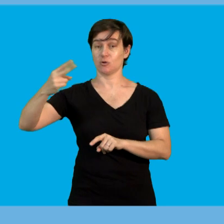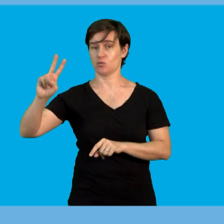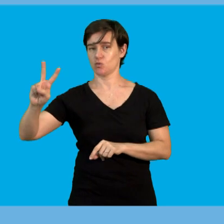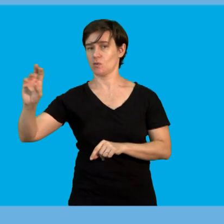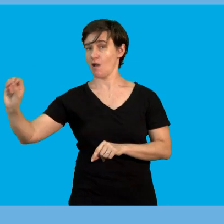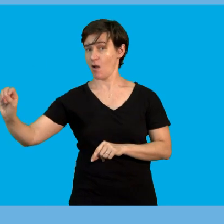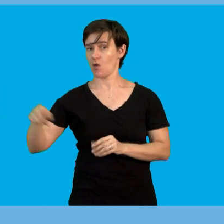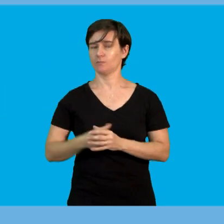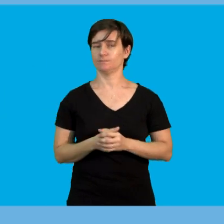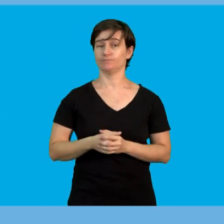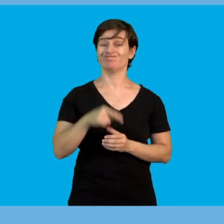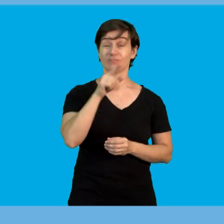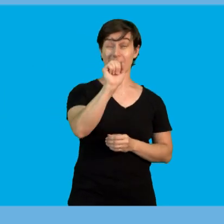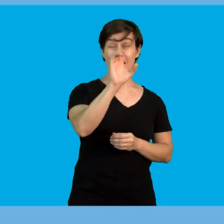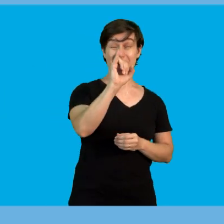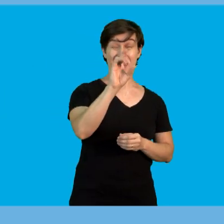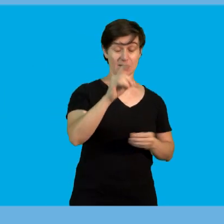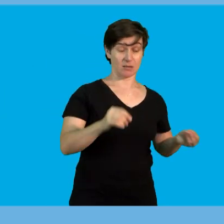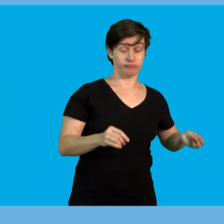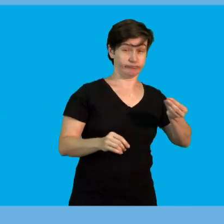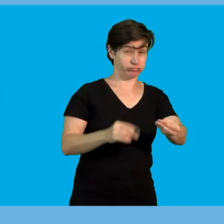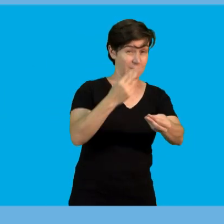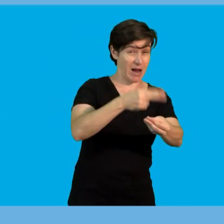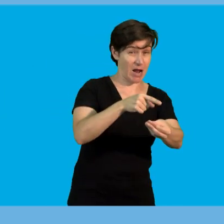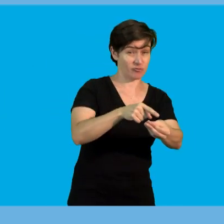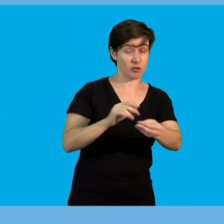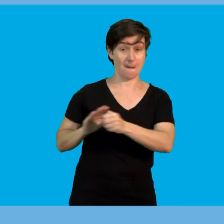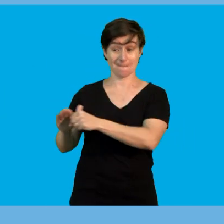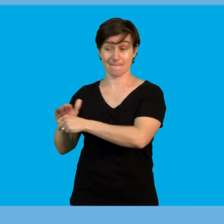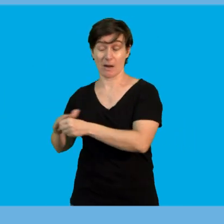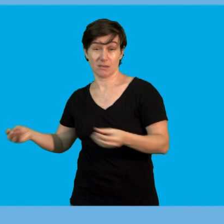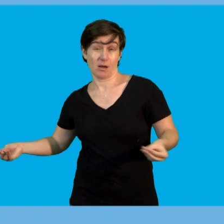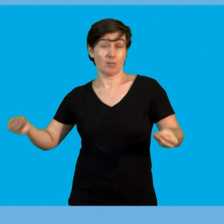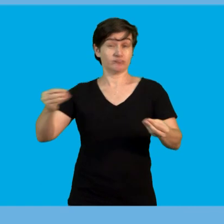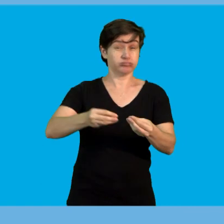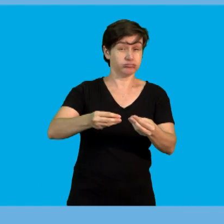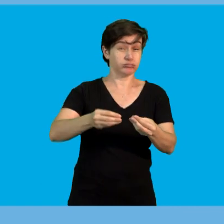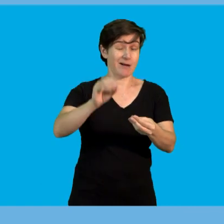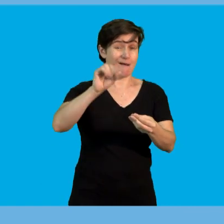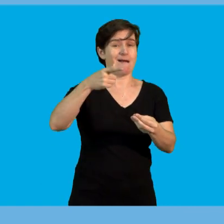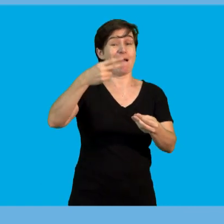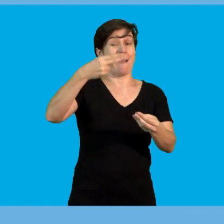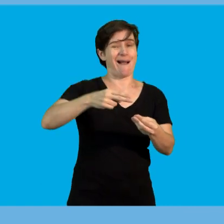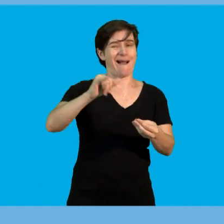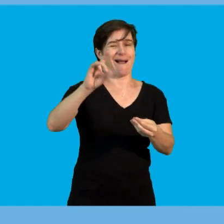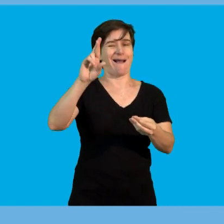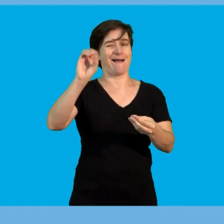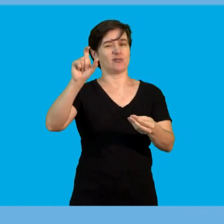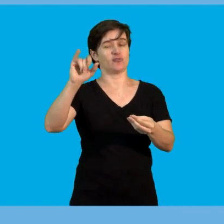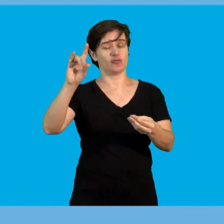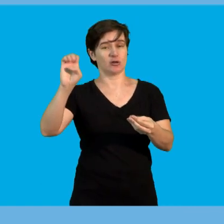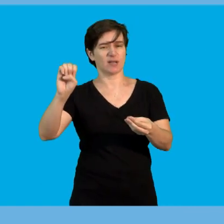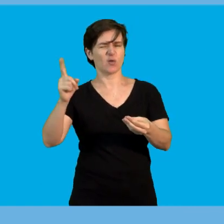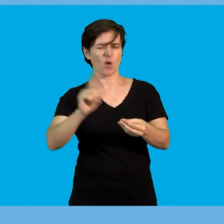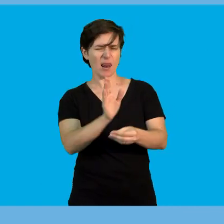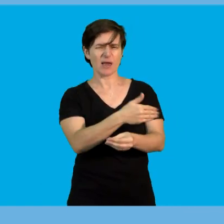plus H2O. The acid donated the hydrogen, the base donated the hydroxide.